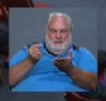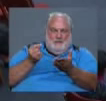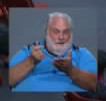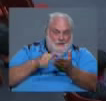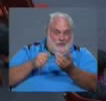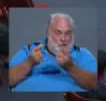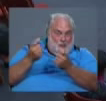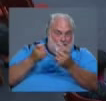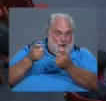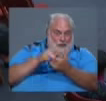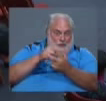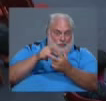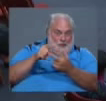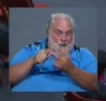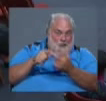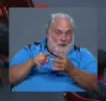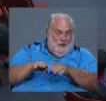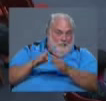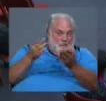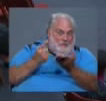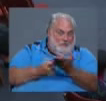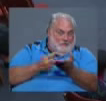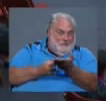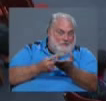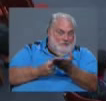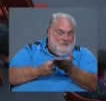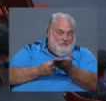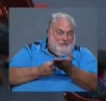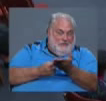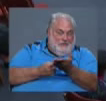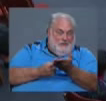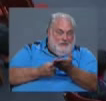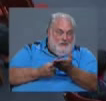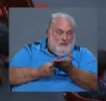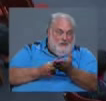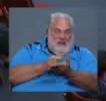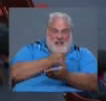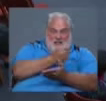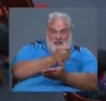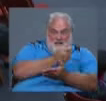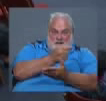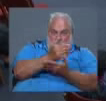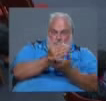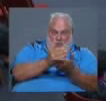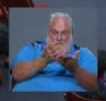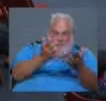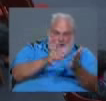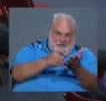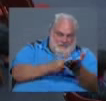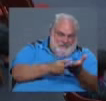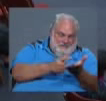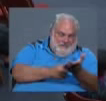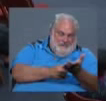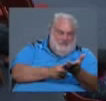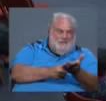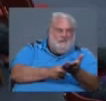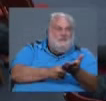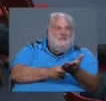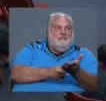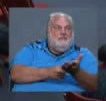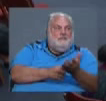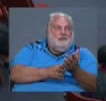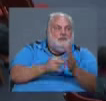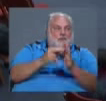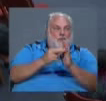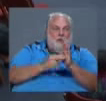any questions on any of those items? I guess 11 is part of what we talked about already, so that will be read,